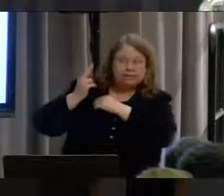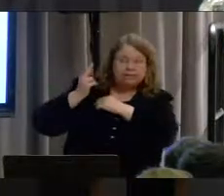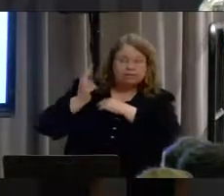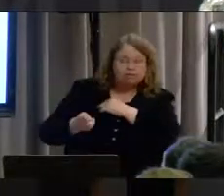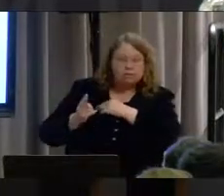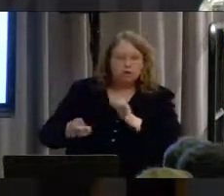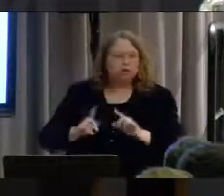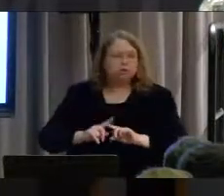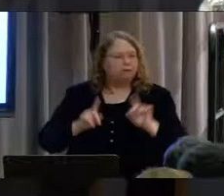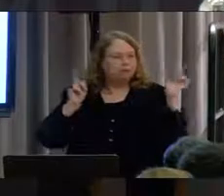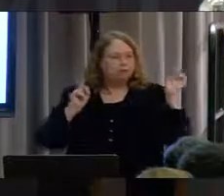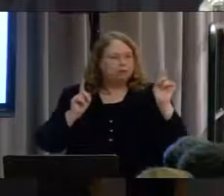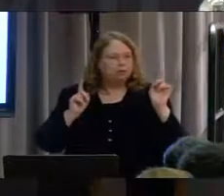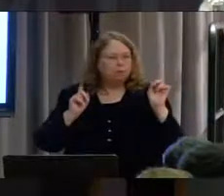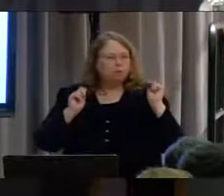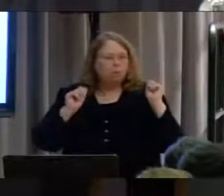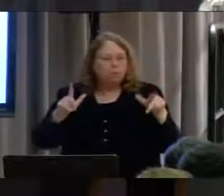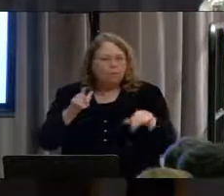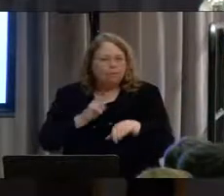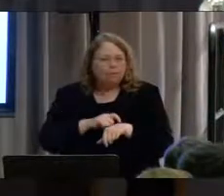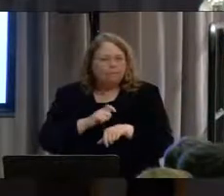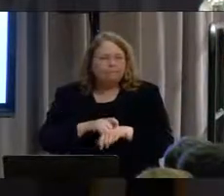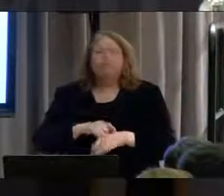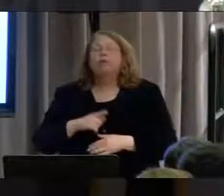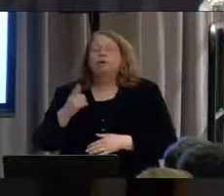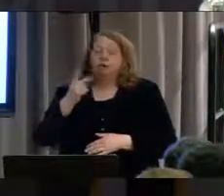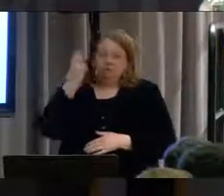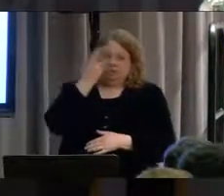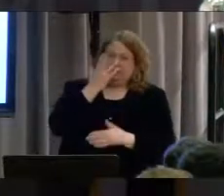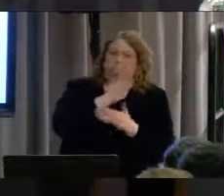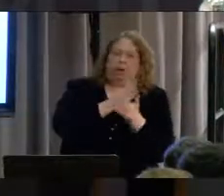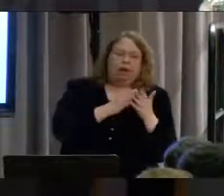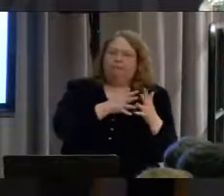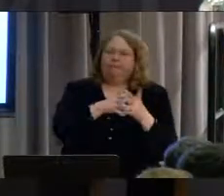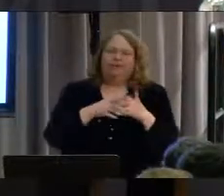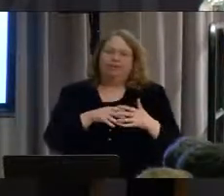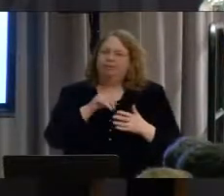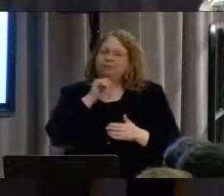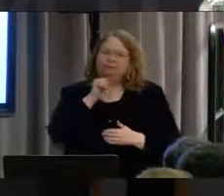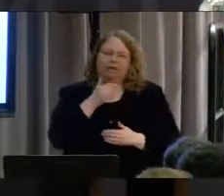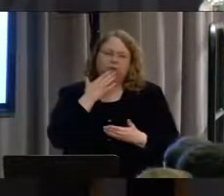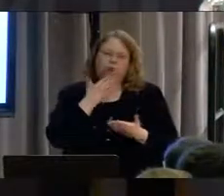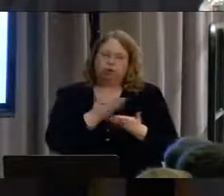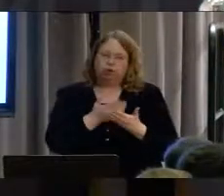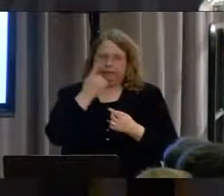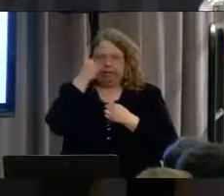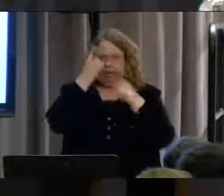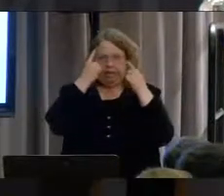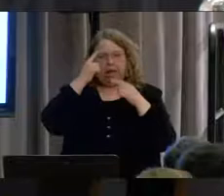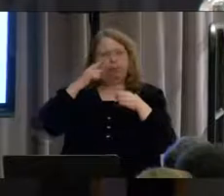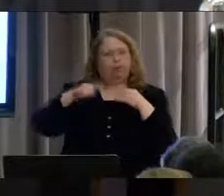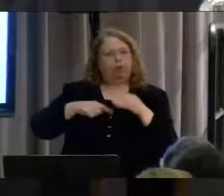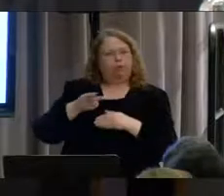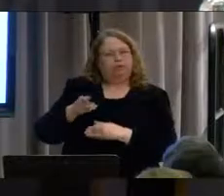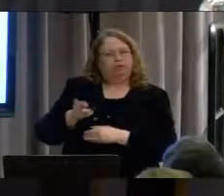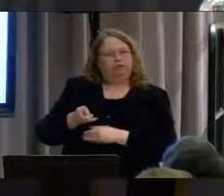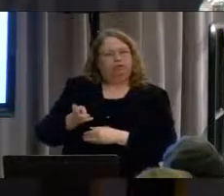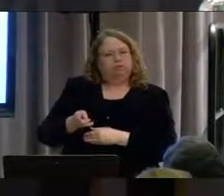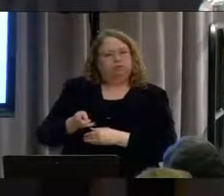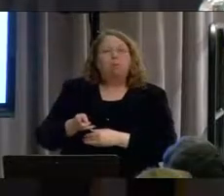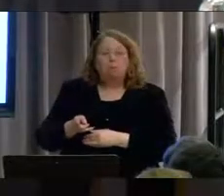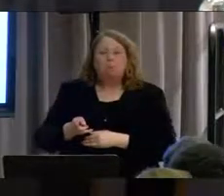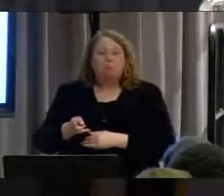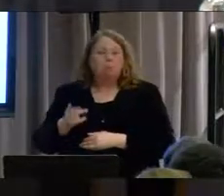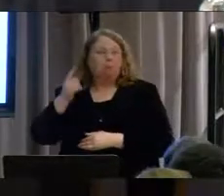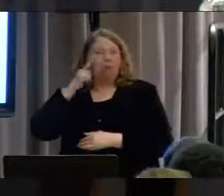ways all the time. Now, partly it's because Americans aren't really good at thinking about history. We think we